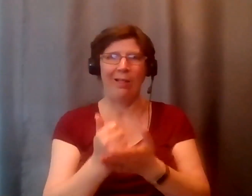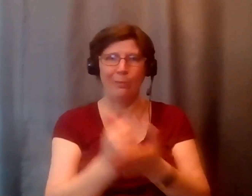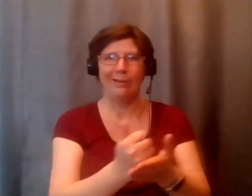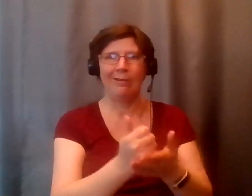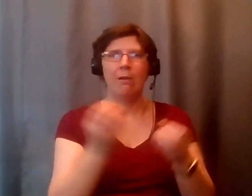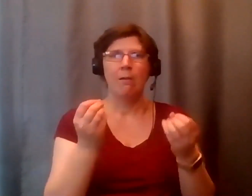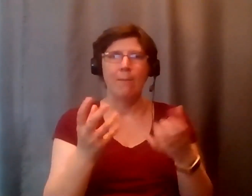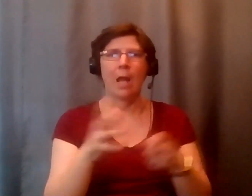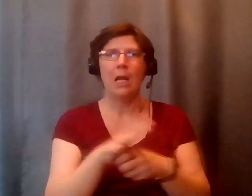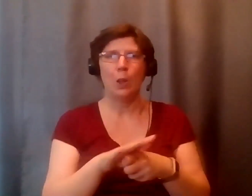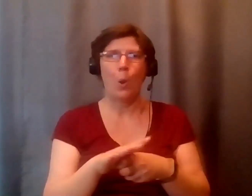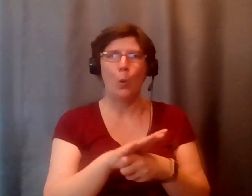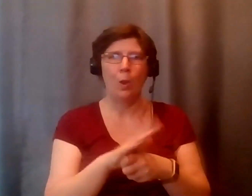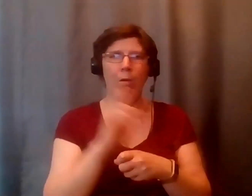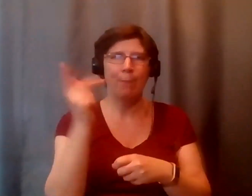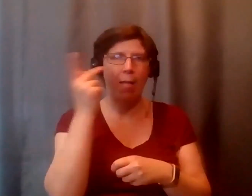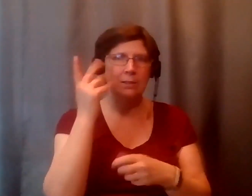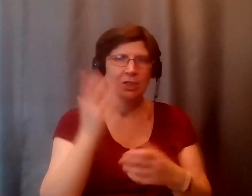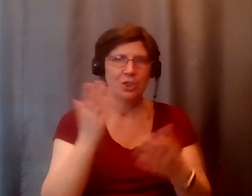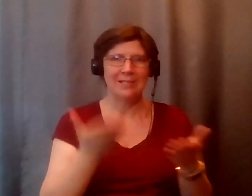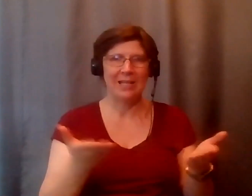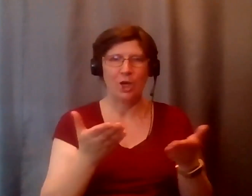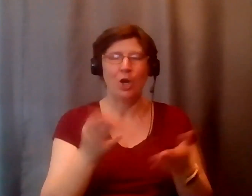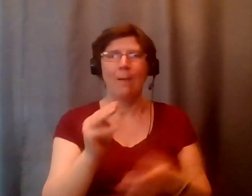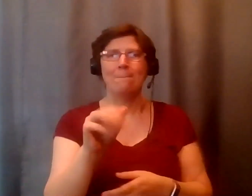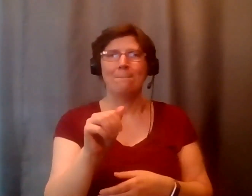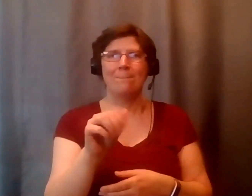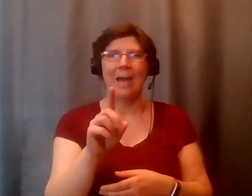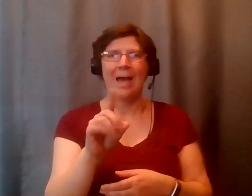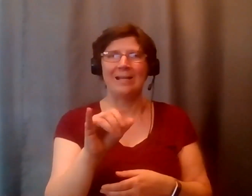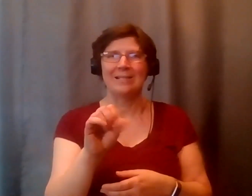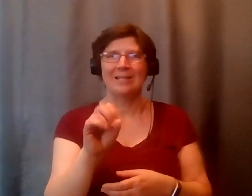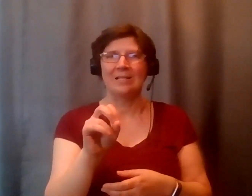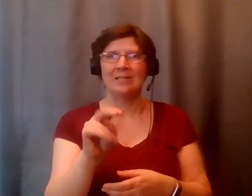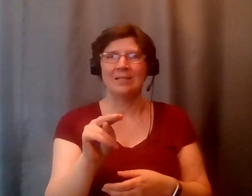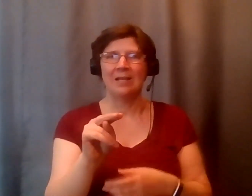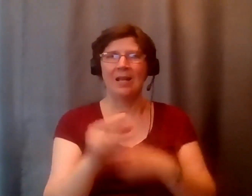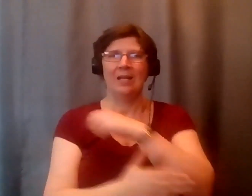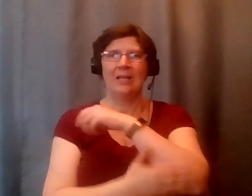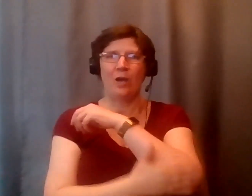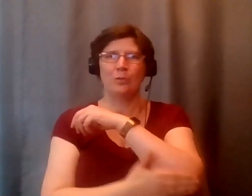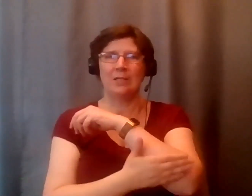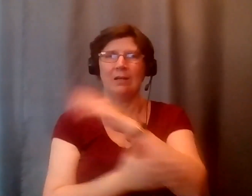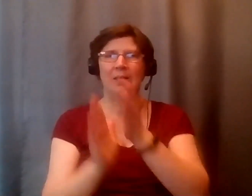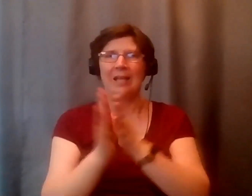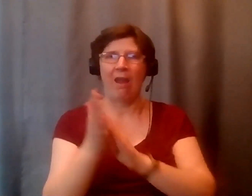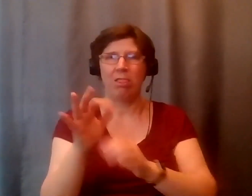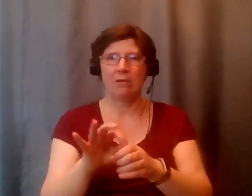many local politicians here in Madison County get elected. So